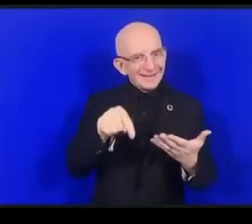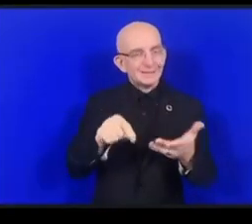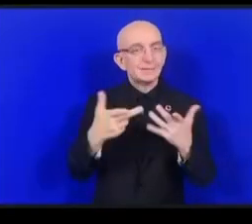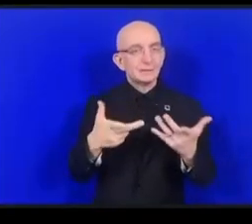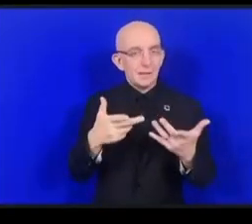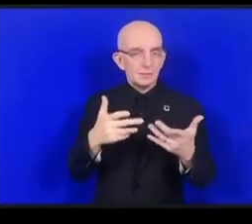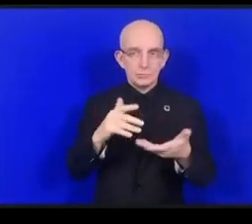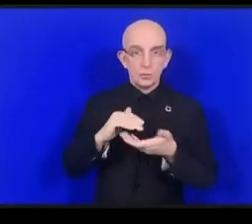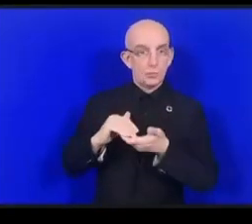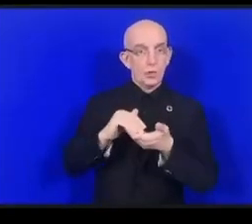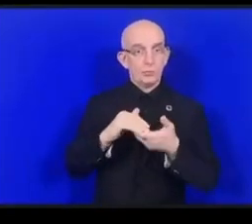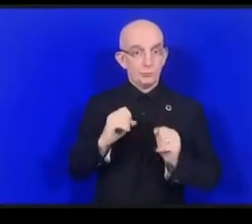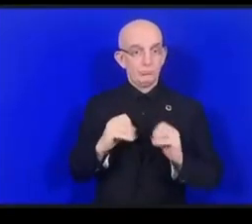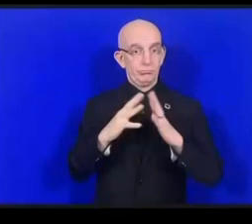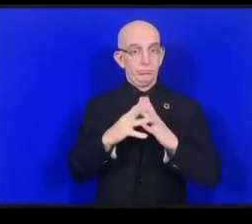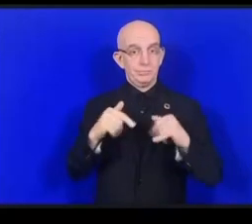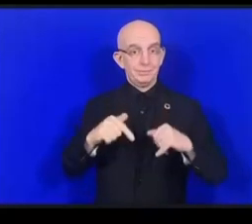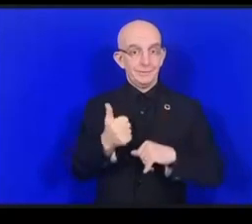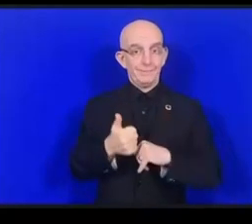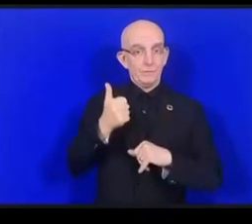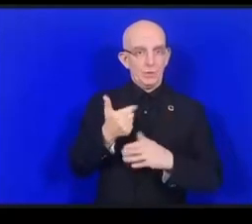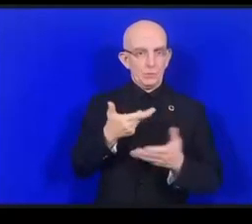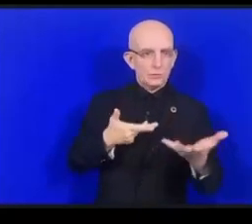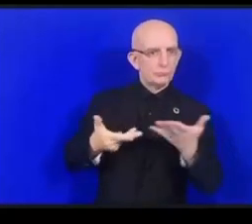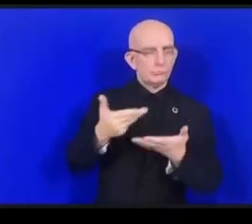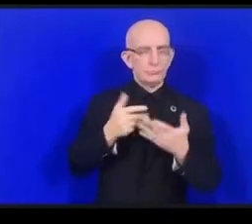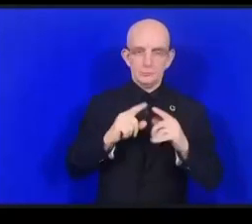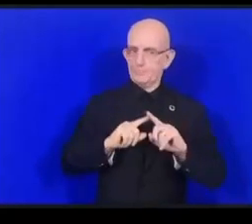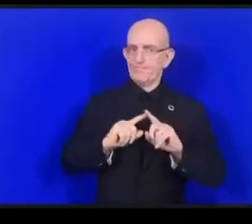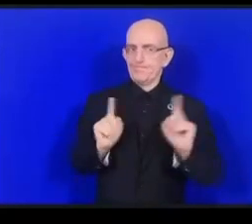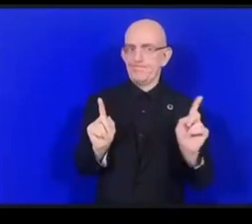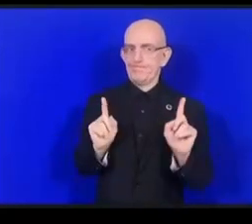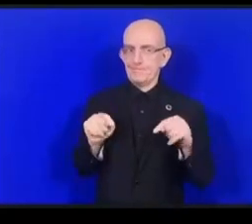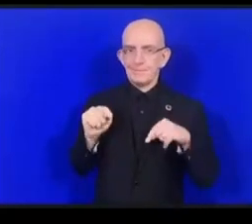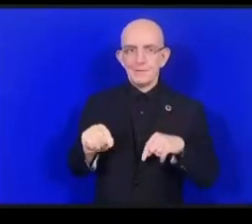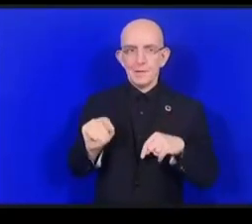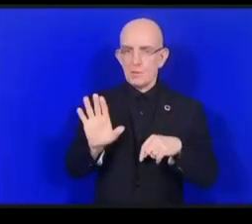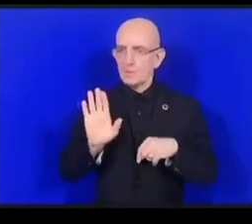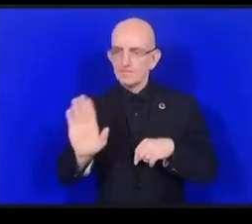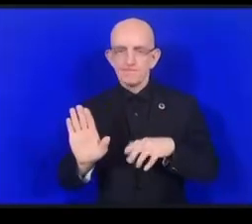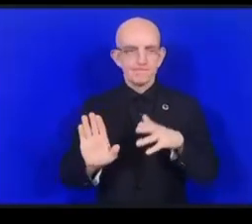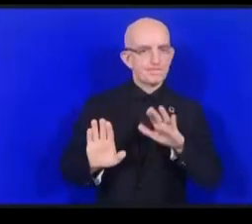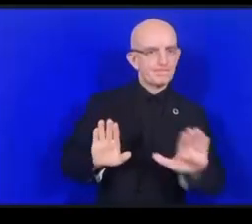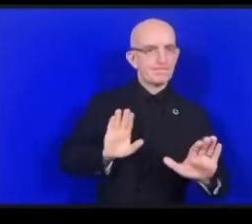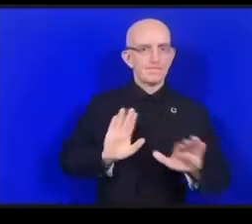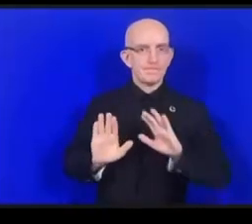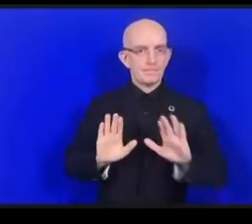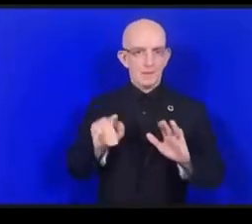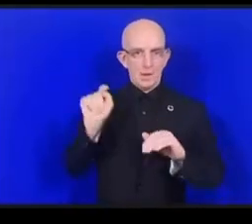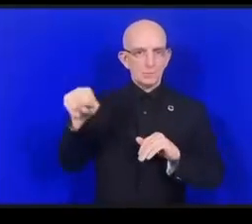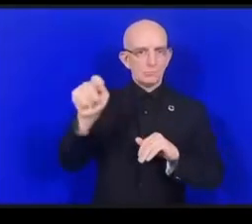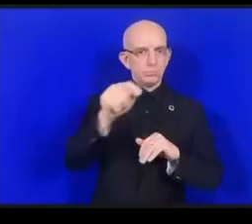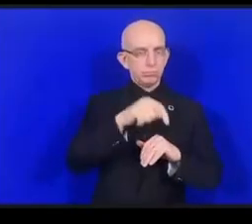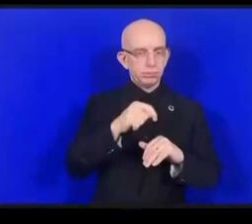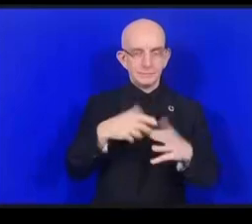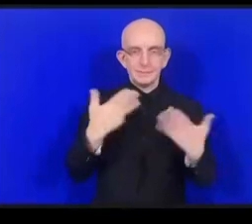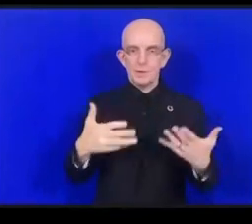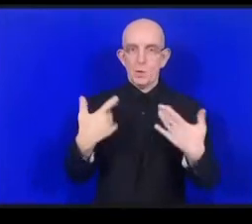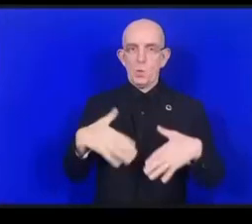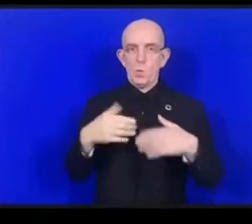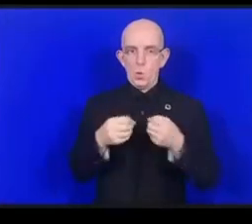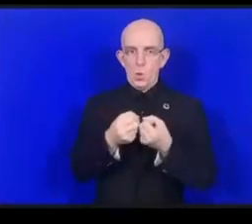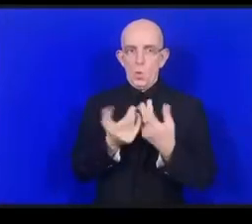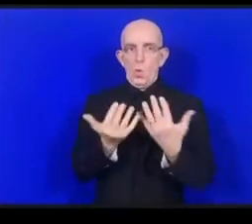know whether they would be on the internet, of the internet, somehow different from the internet. Discussions we hear in other subjects these